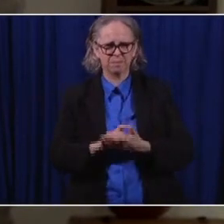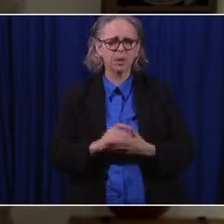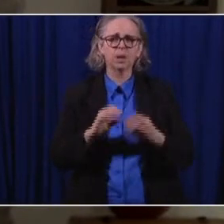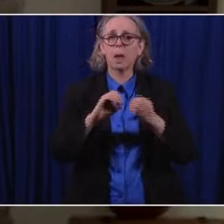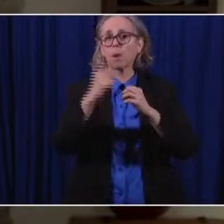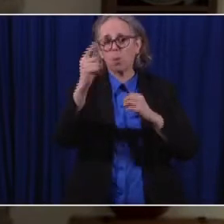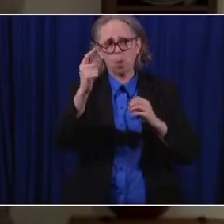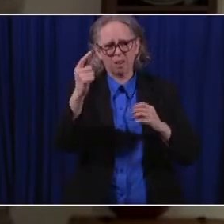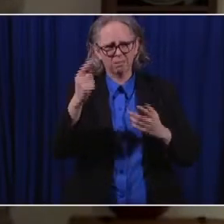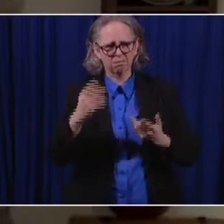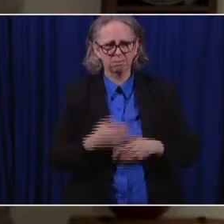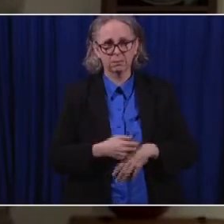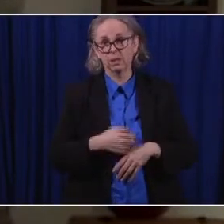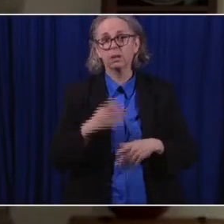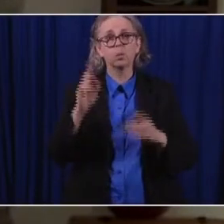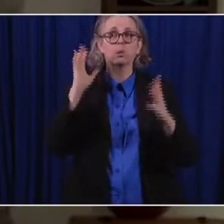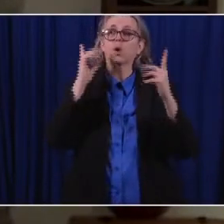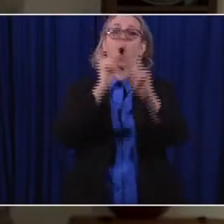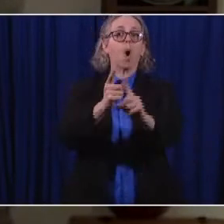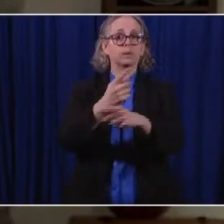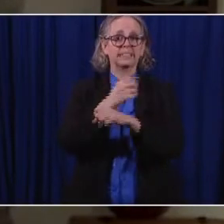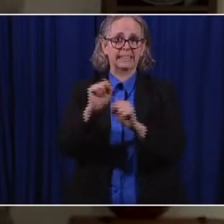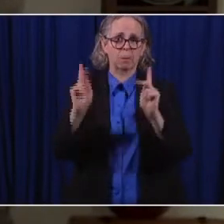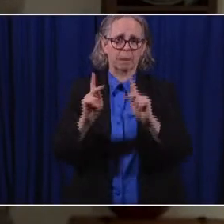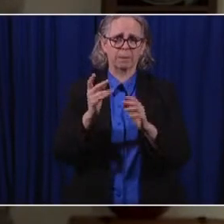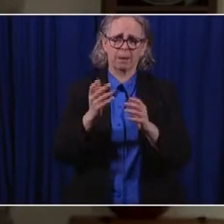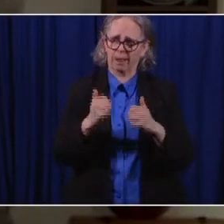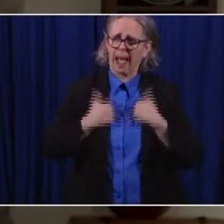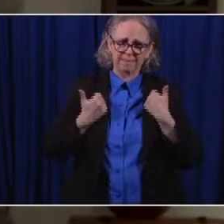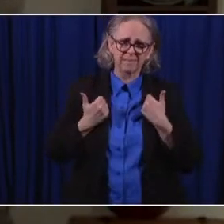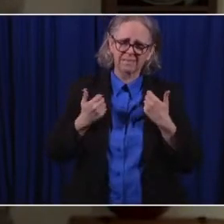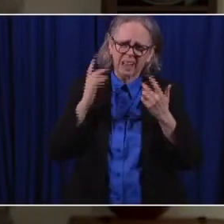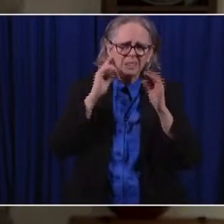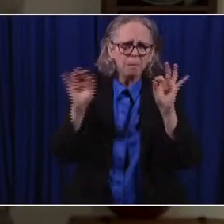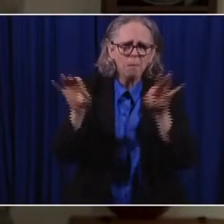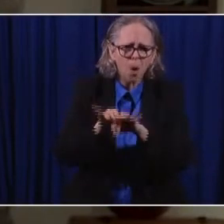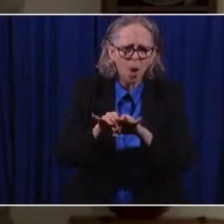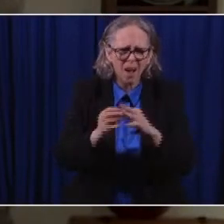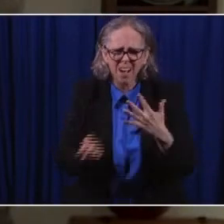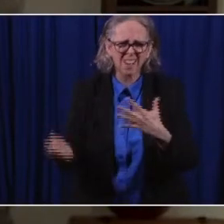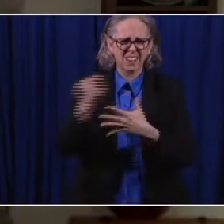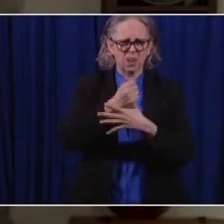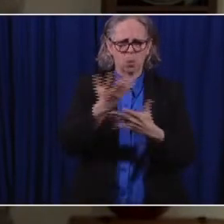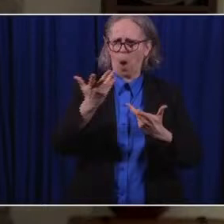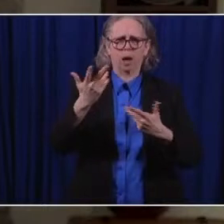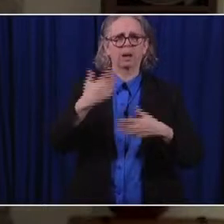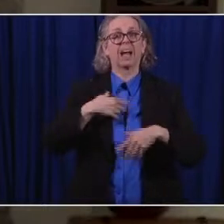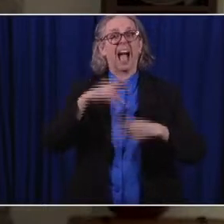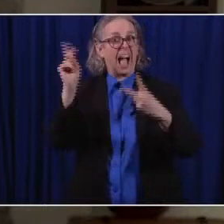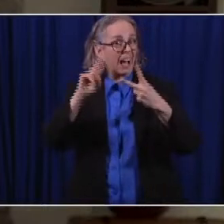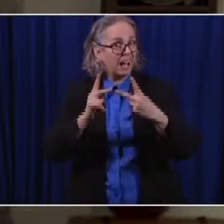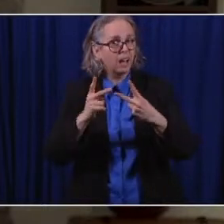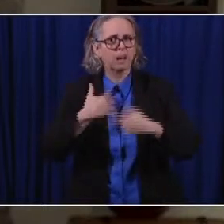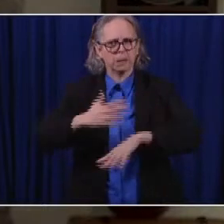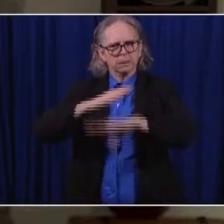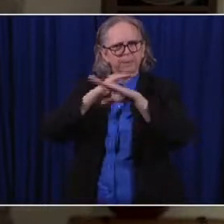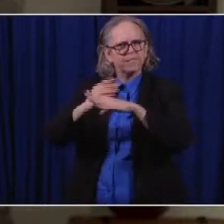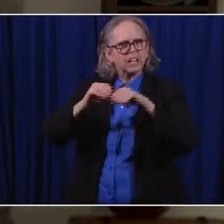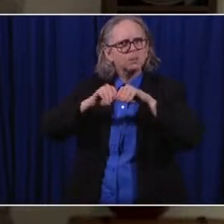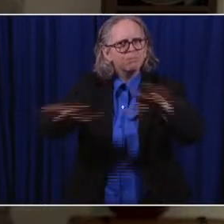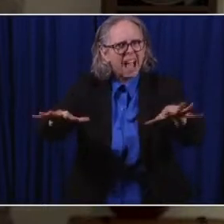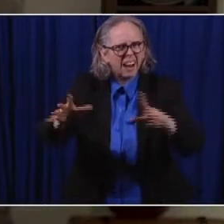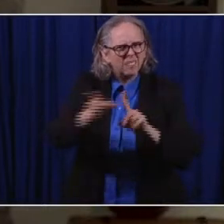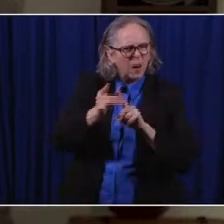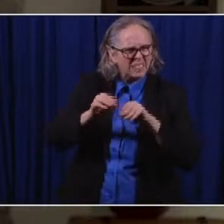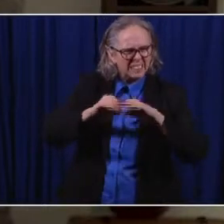human lives. That's important. The other is spread in the community. So those are two different criteria that